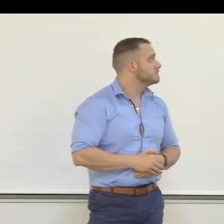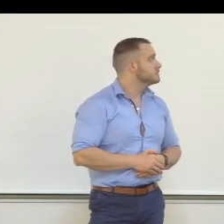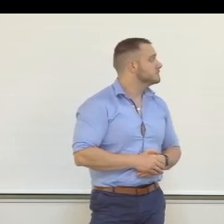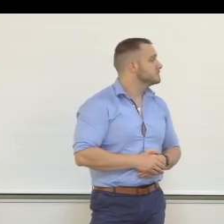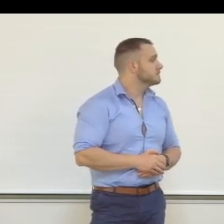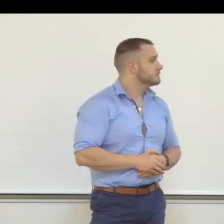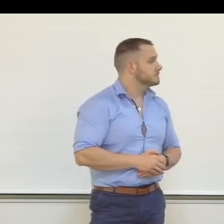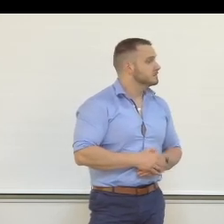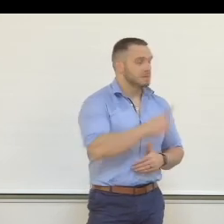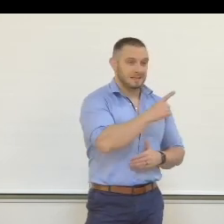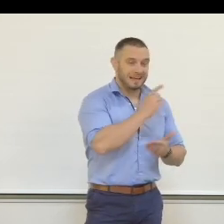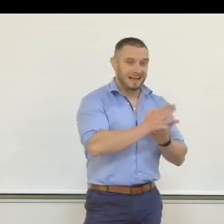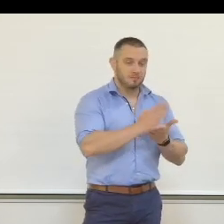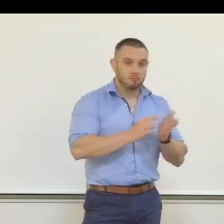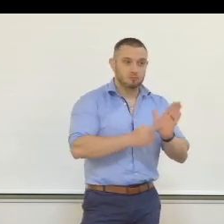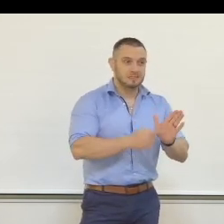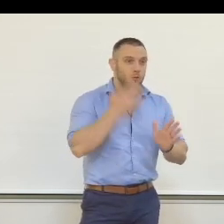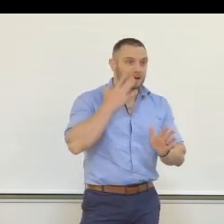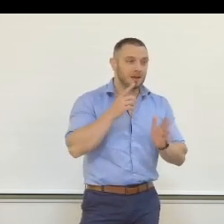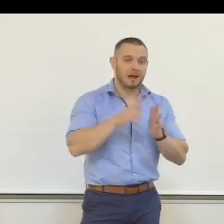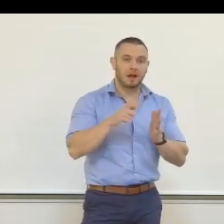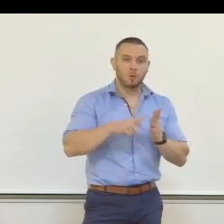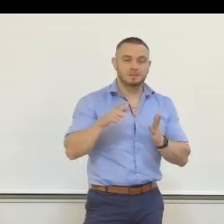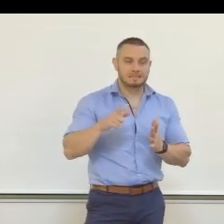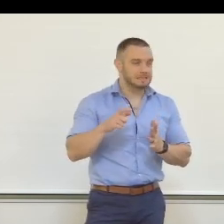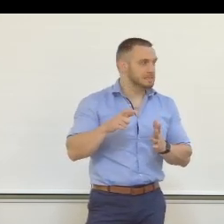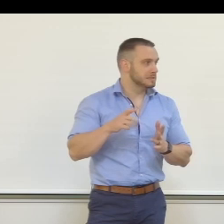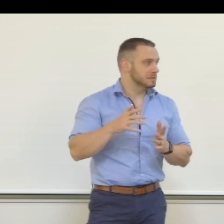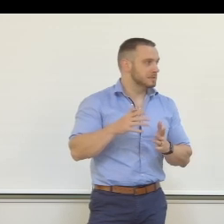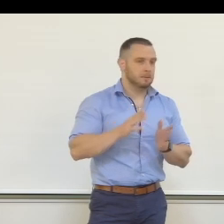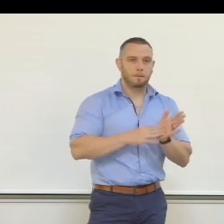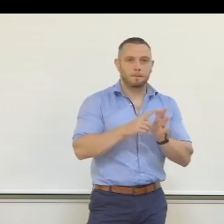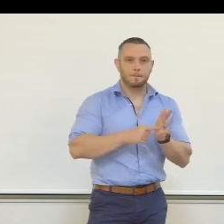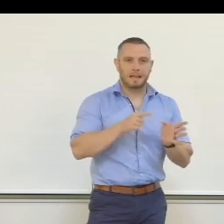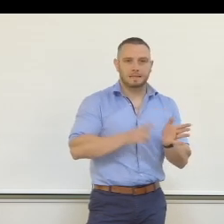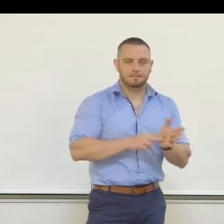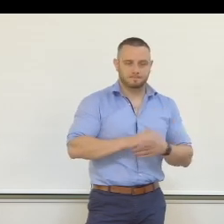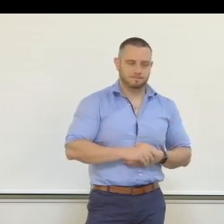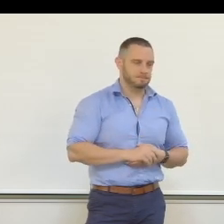And that will actually be presented at the ISC in Milano.